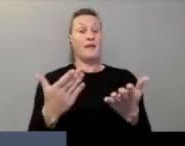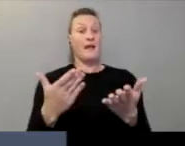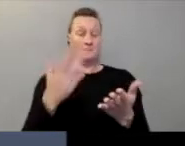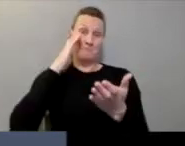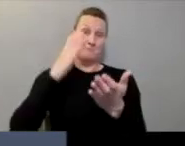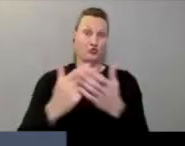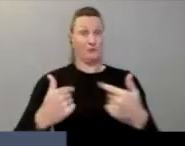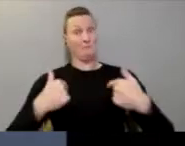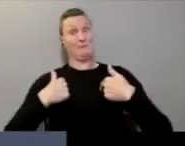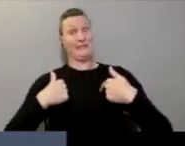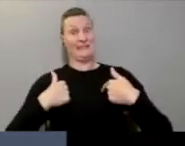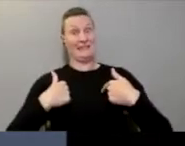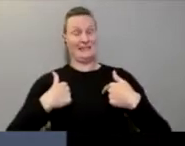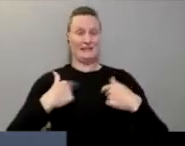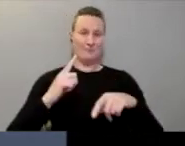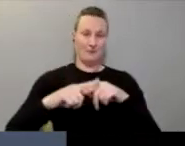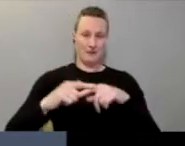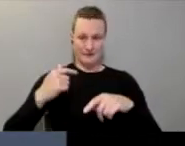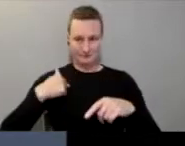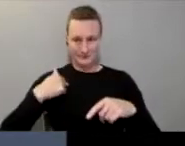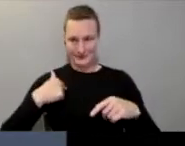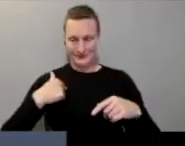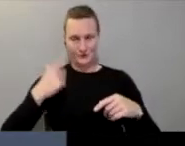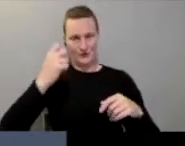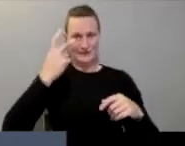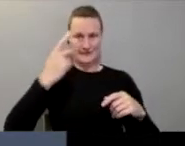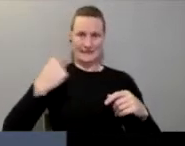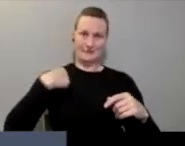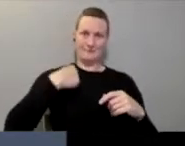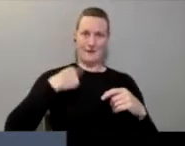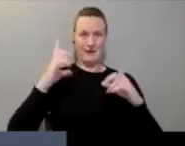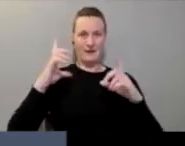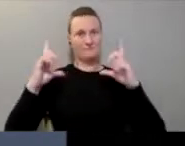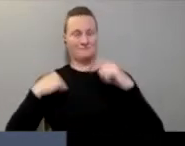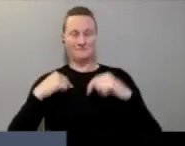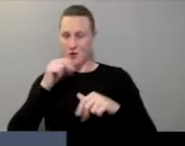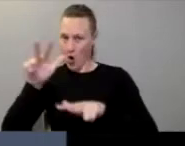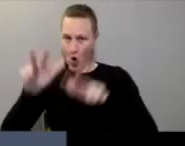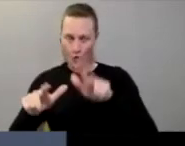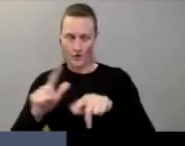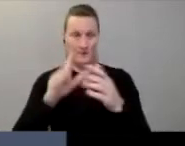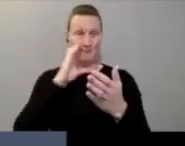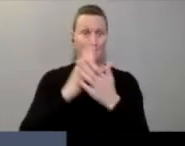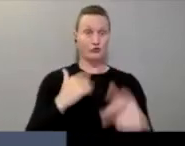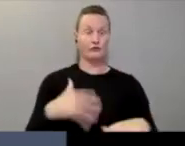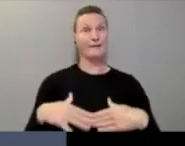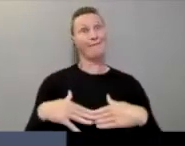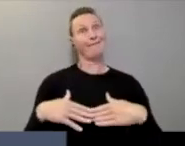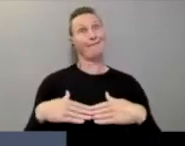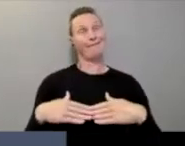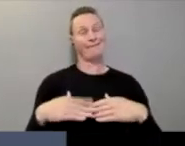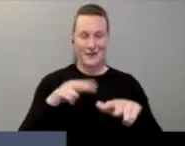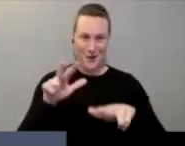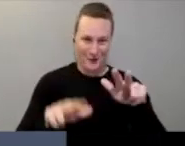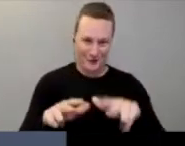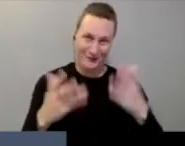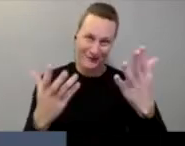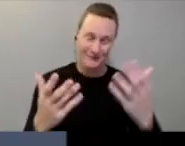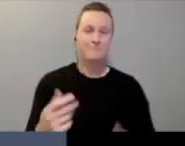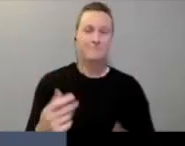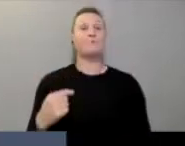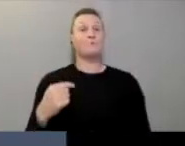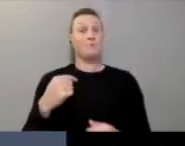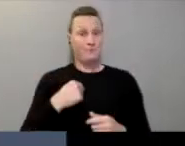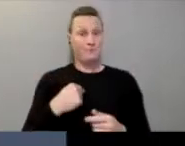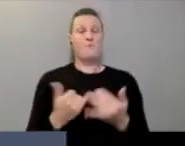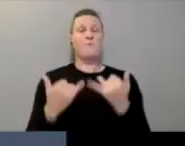also seeing me in the flesh, not awkward at all. But basically, this is the first time I'm the inaugural artistic director. And